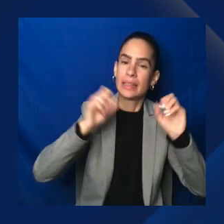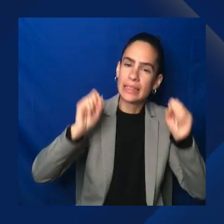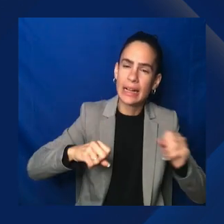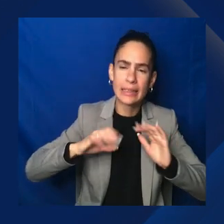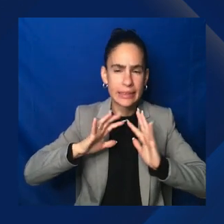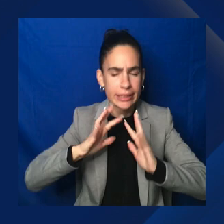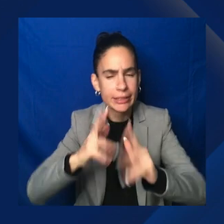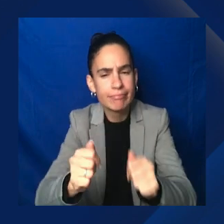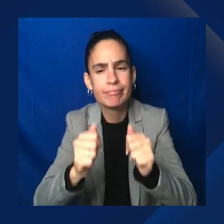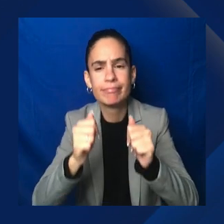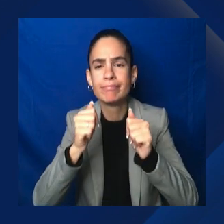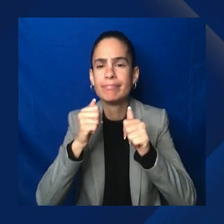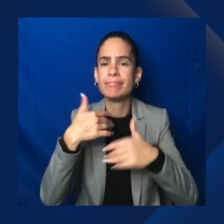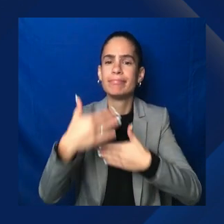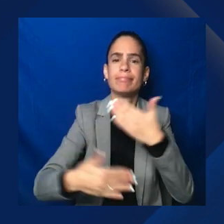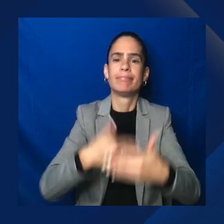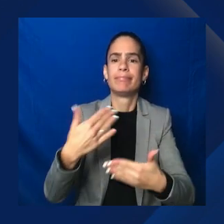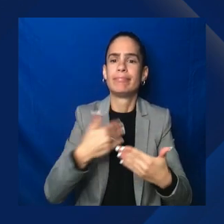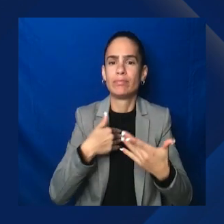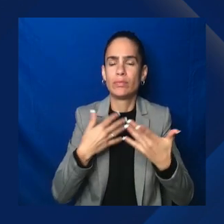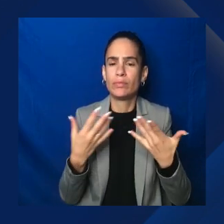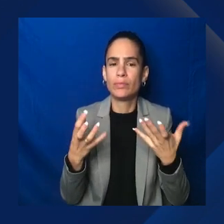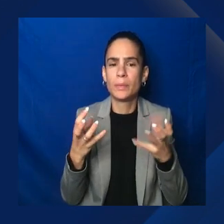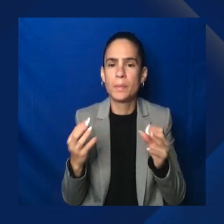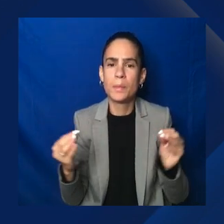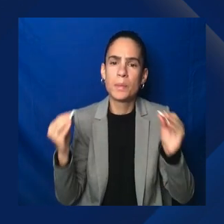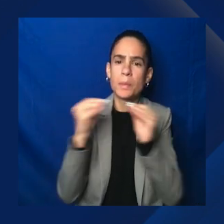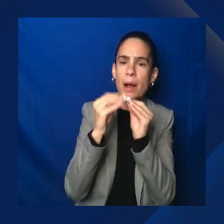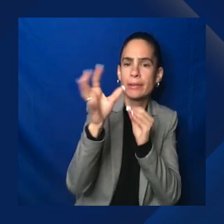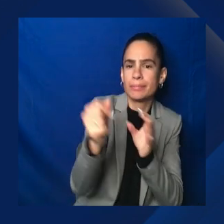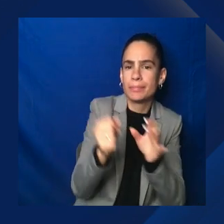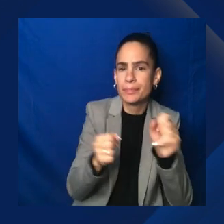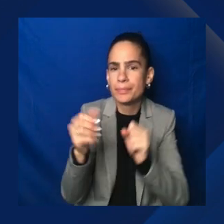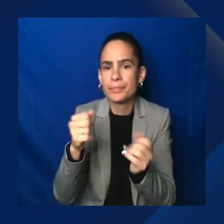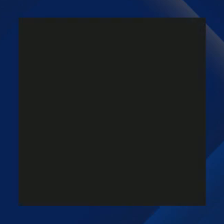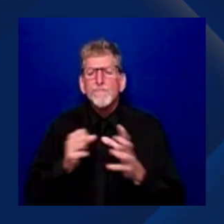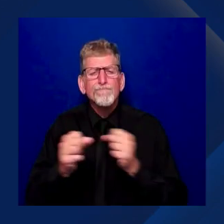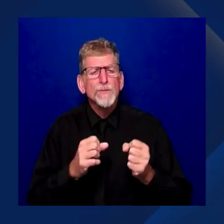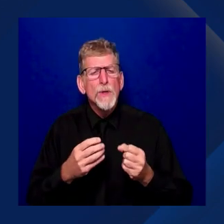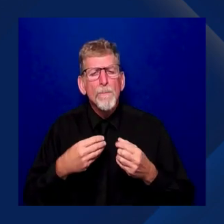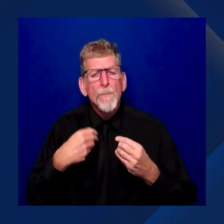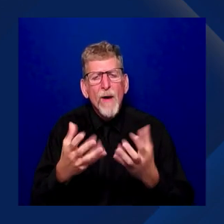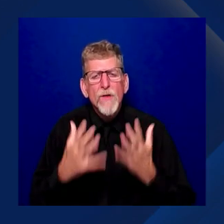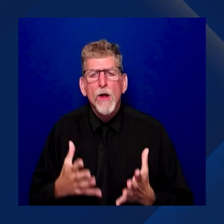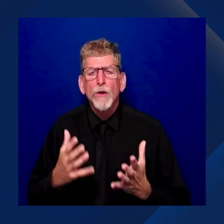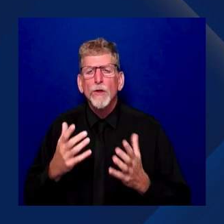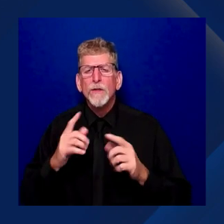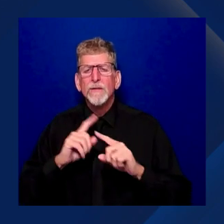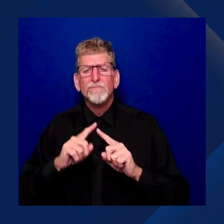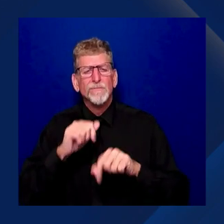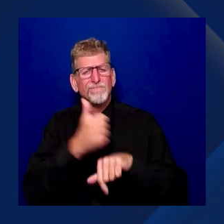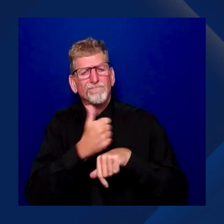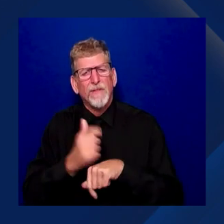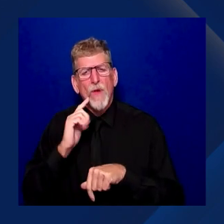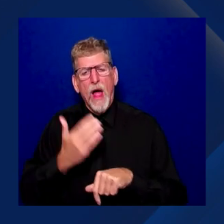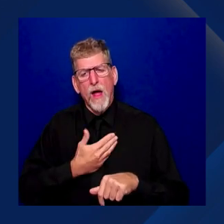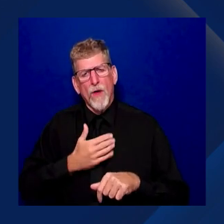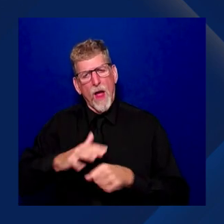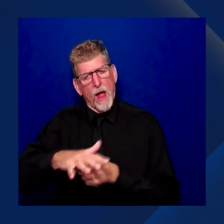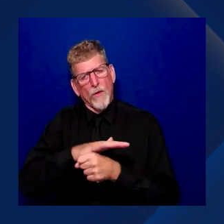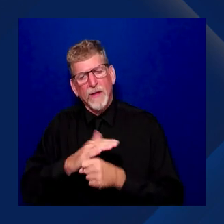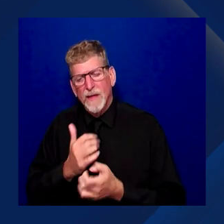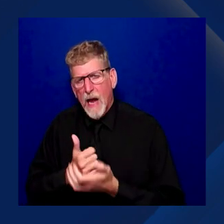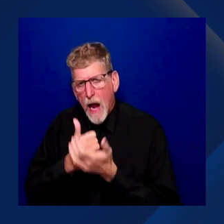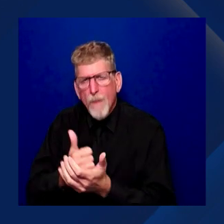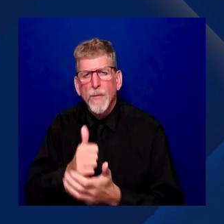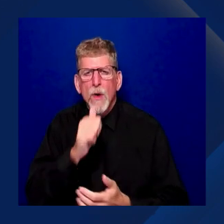more providers and services in our area that can help women and children in